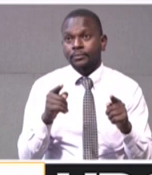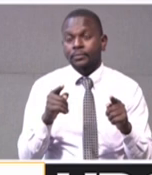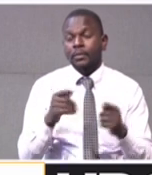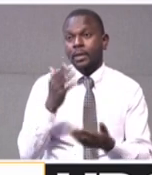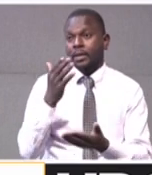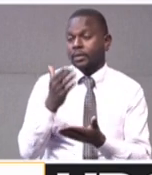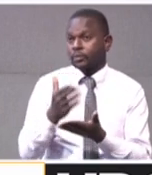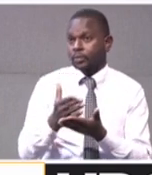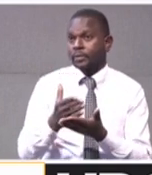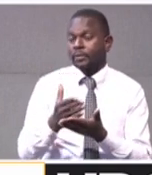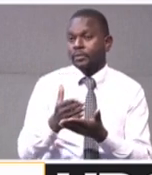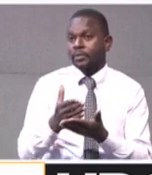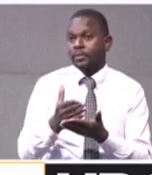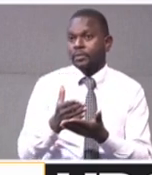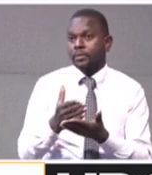stopping the